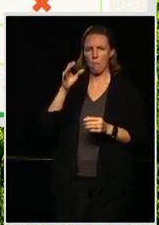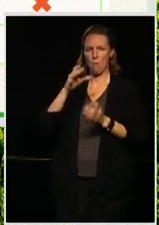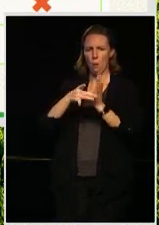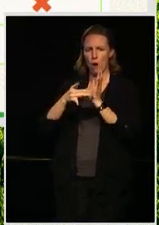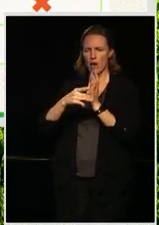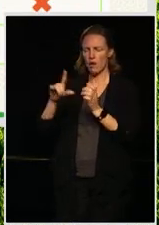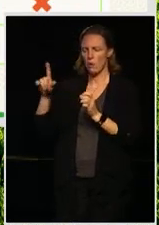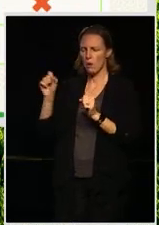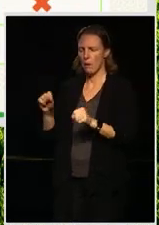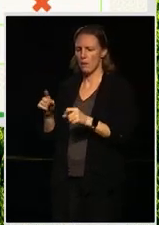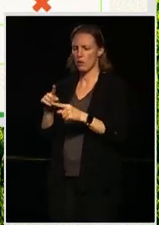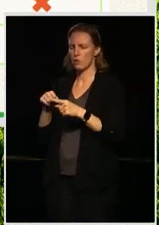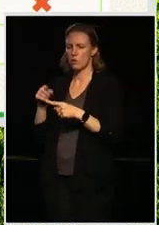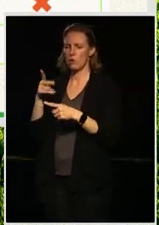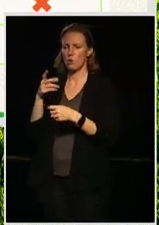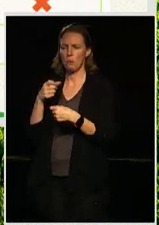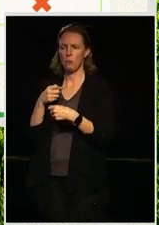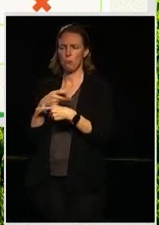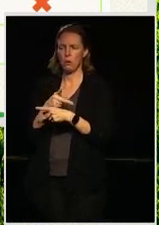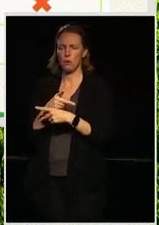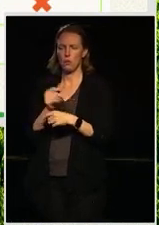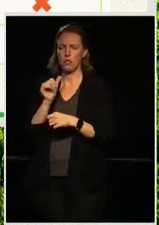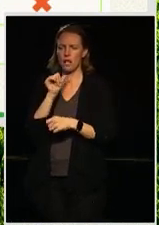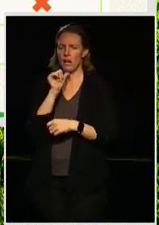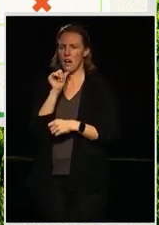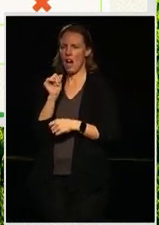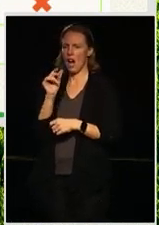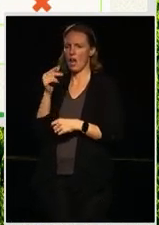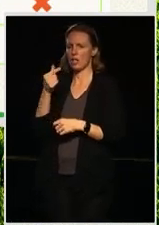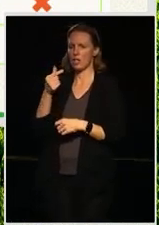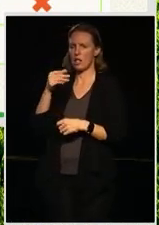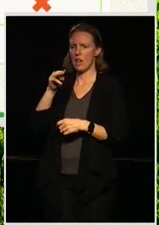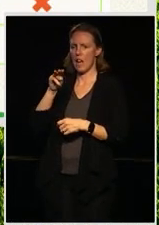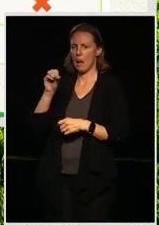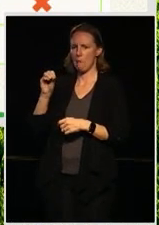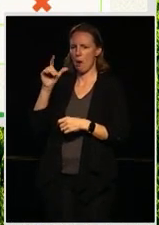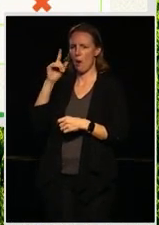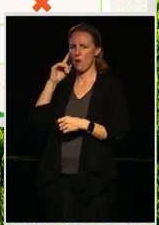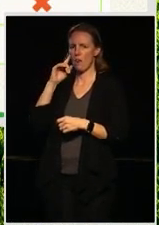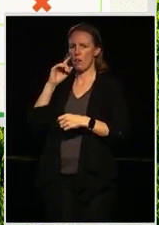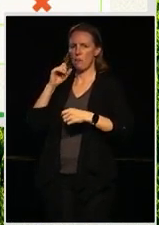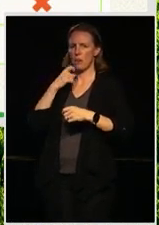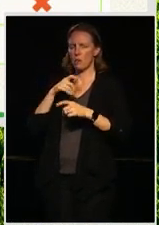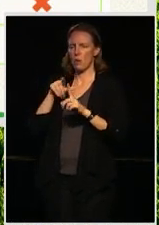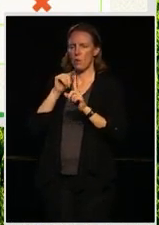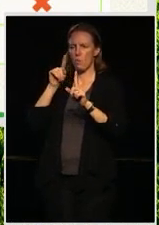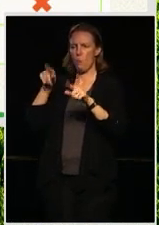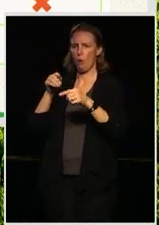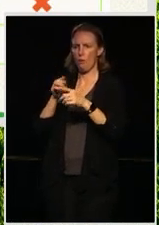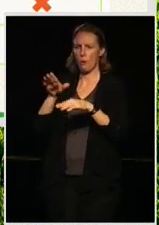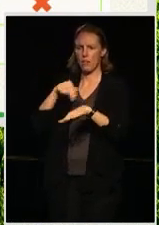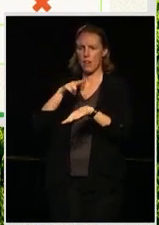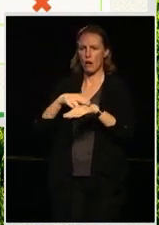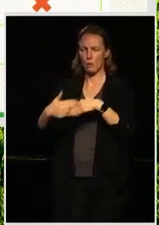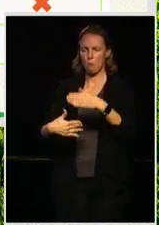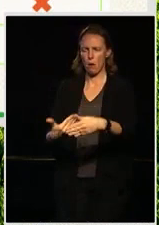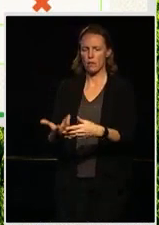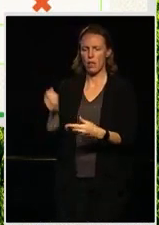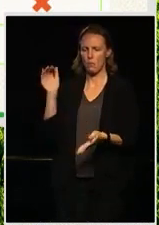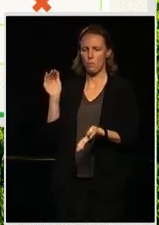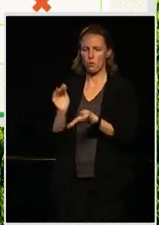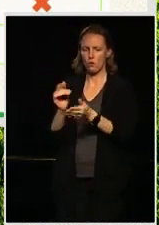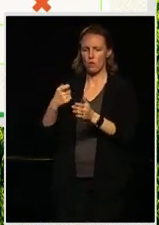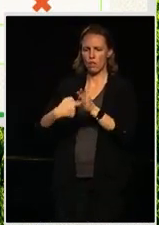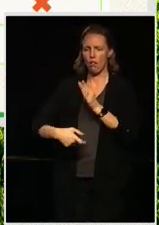would be able to produce non-GMO version of our product because we go through the 100% natural process. We reduce the cost of the dairy